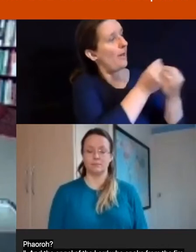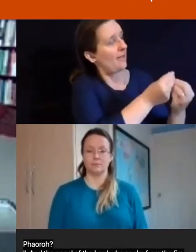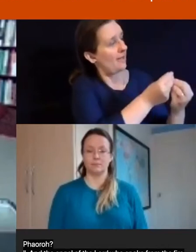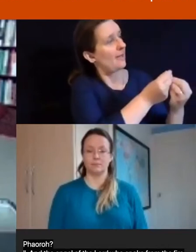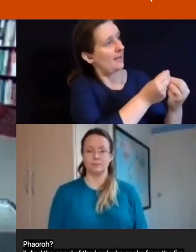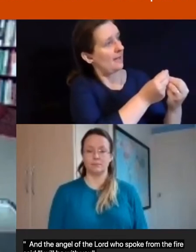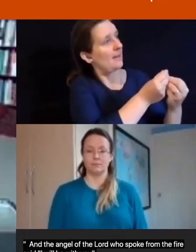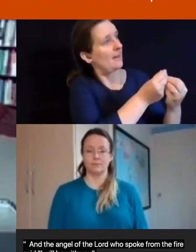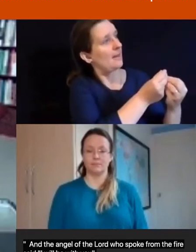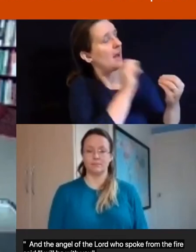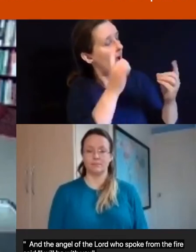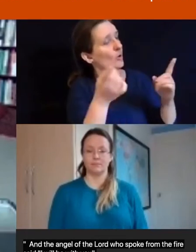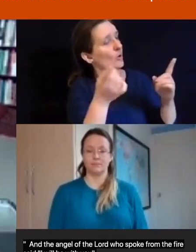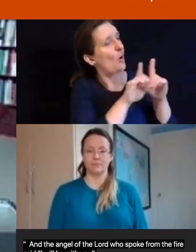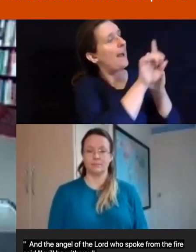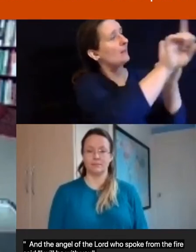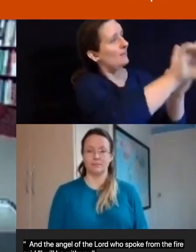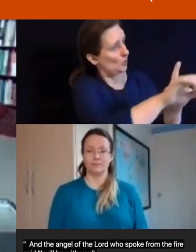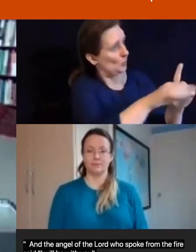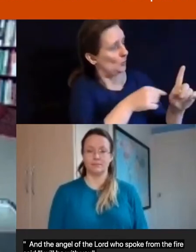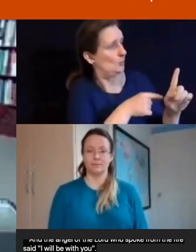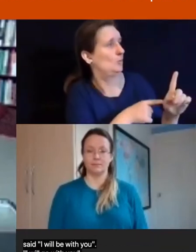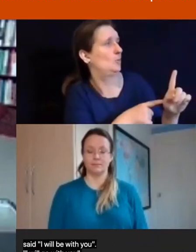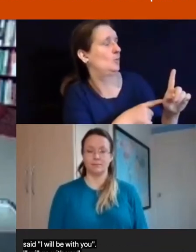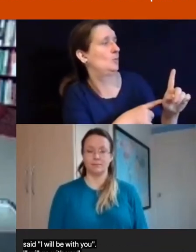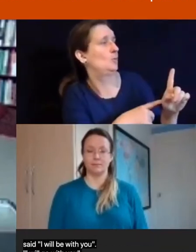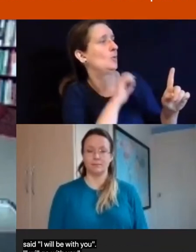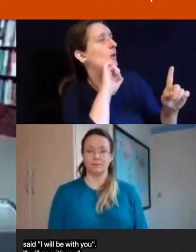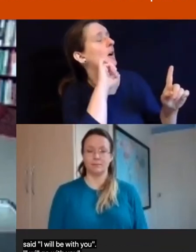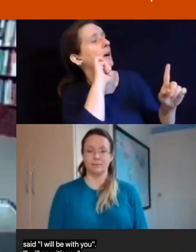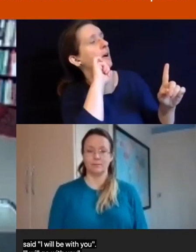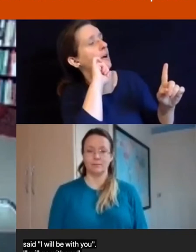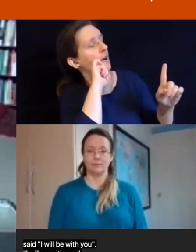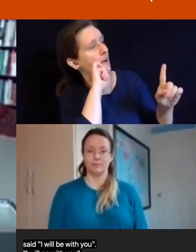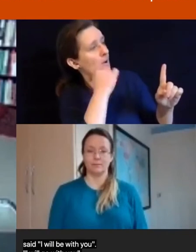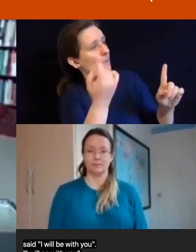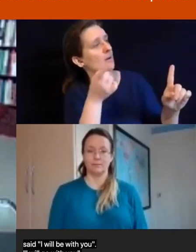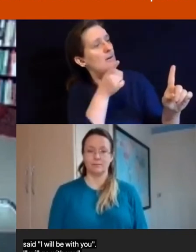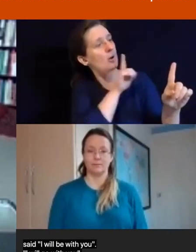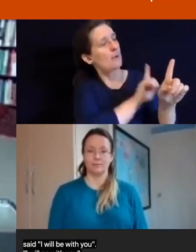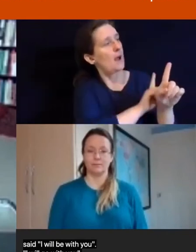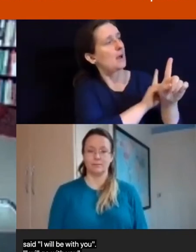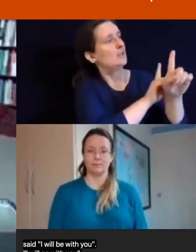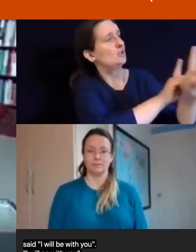I will go ahead of you. I will go behind you."